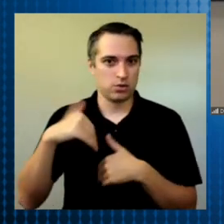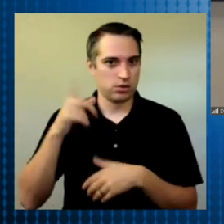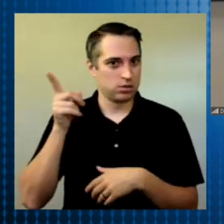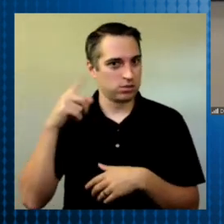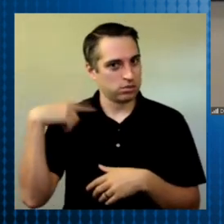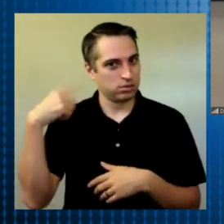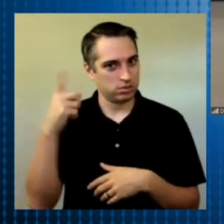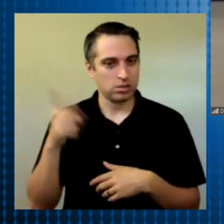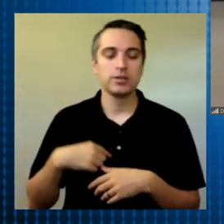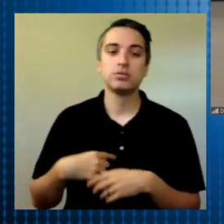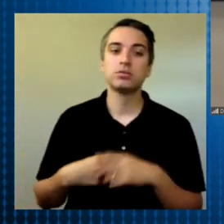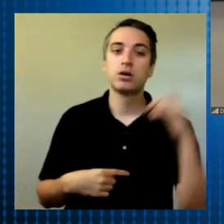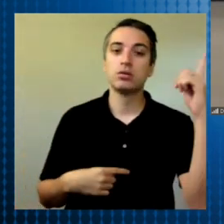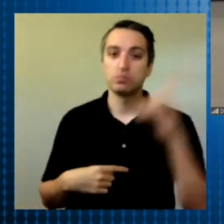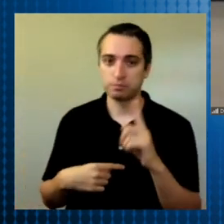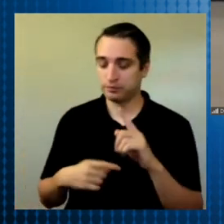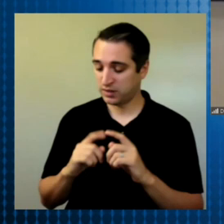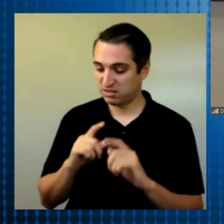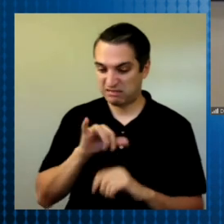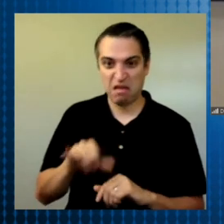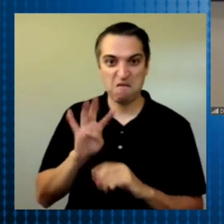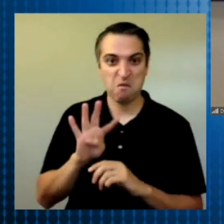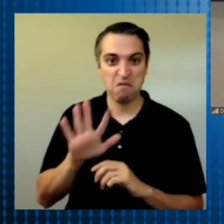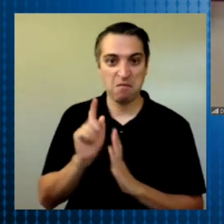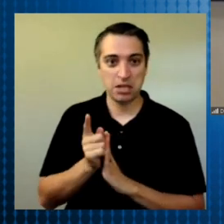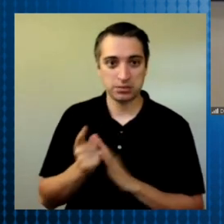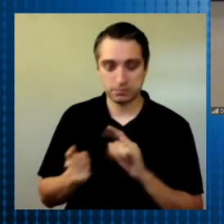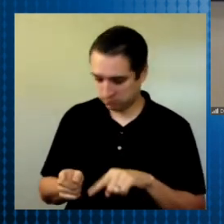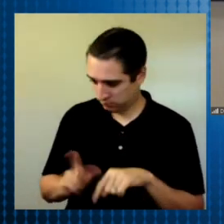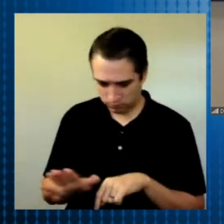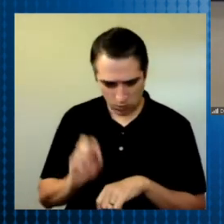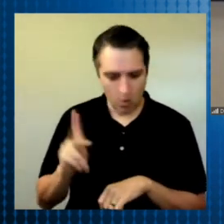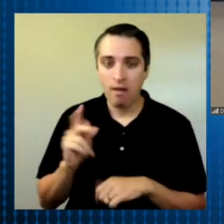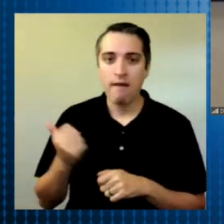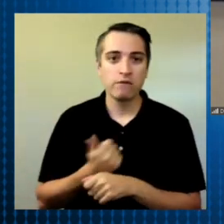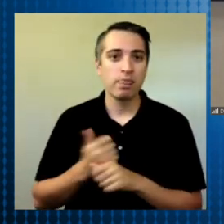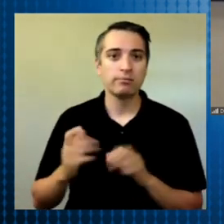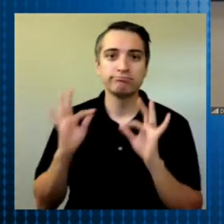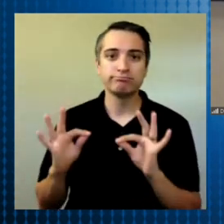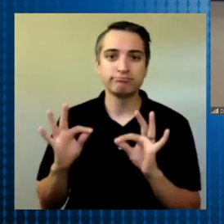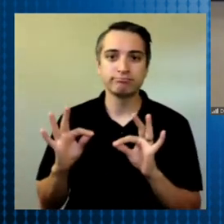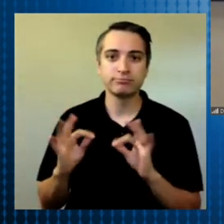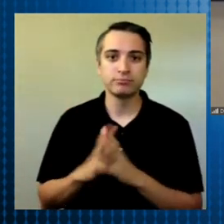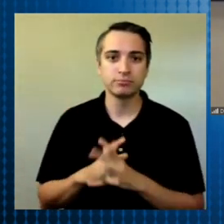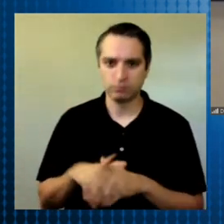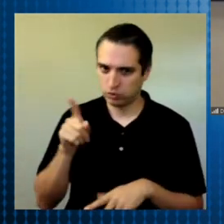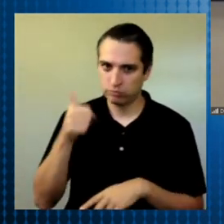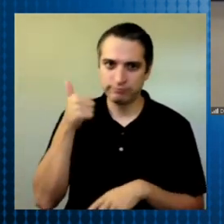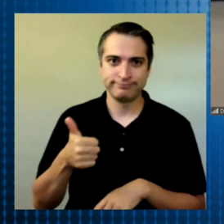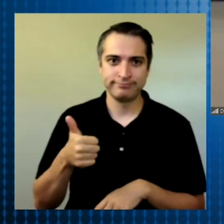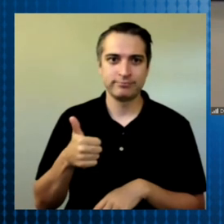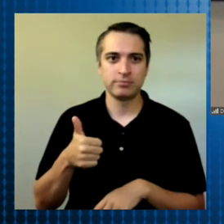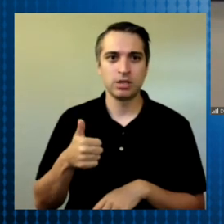he stays about 45 minutes. He come up and says, okay, everything is all set. You're in good shape. And